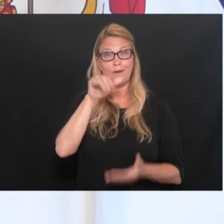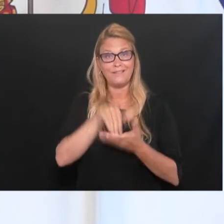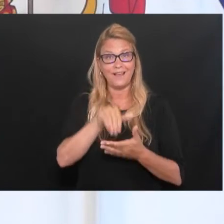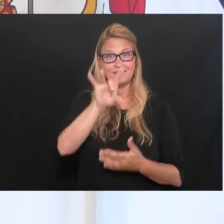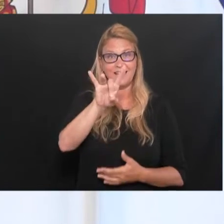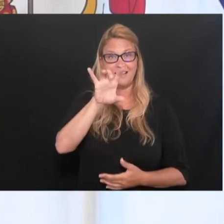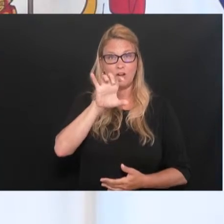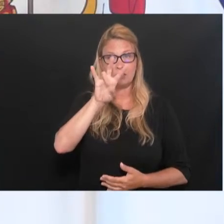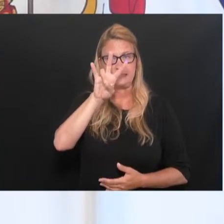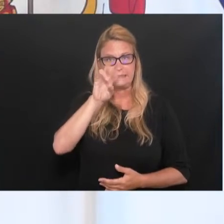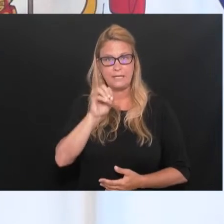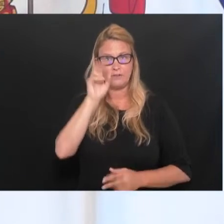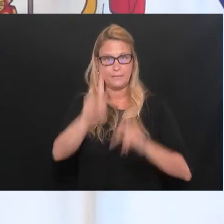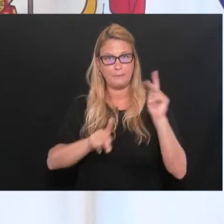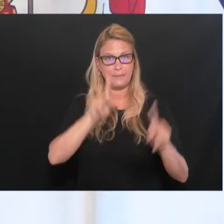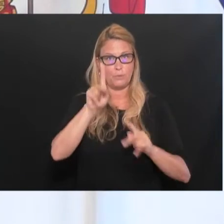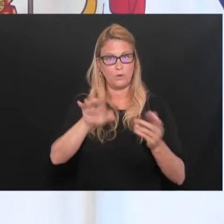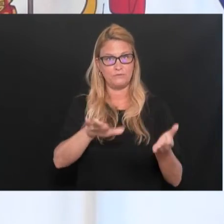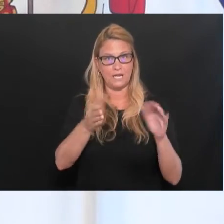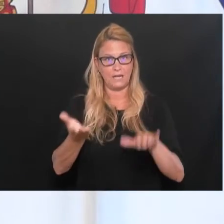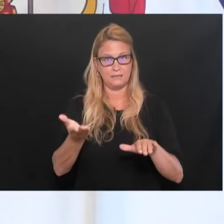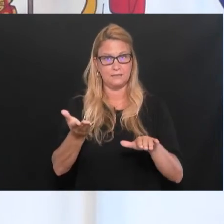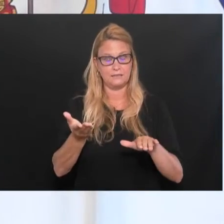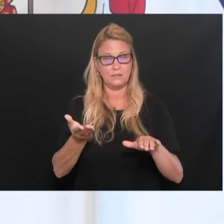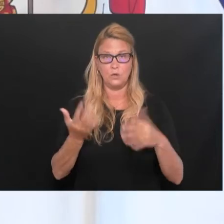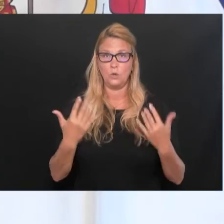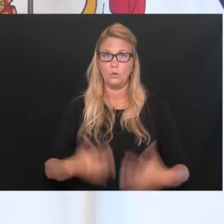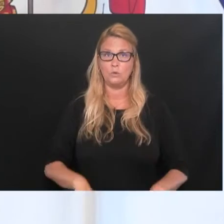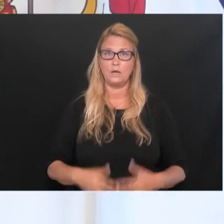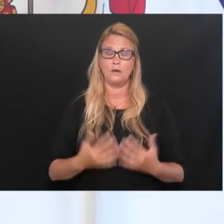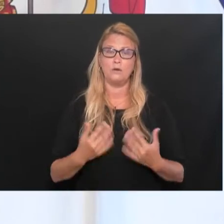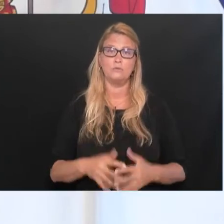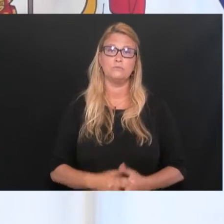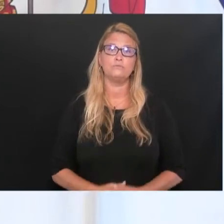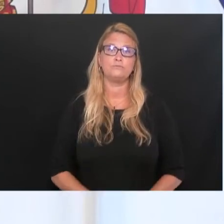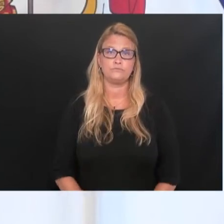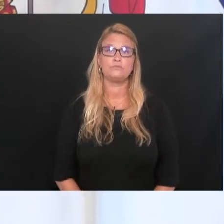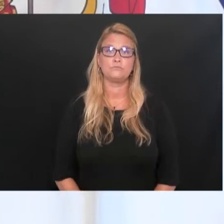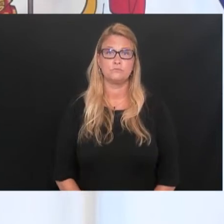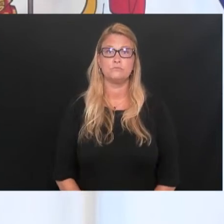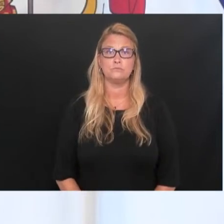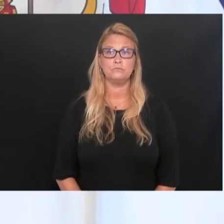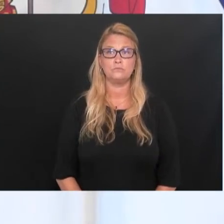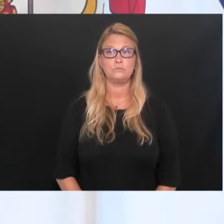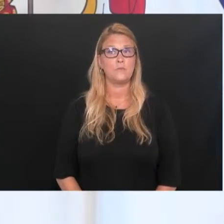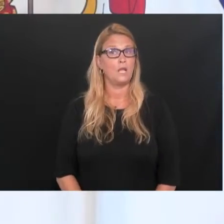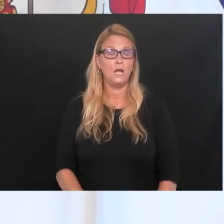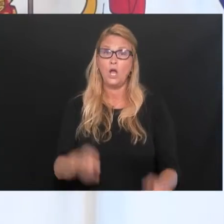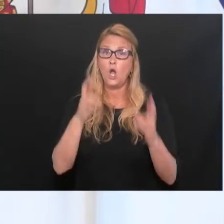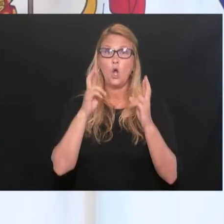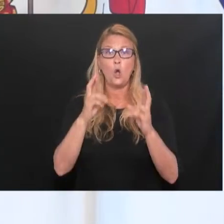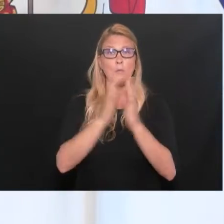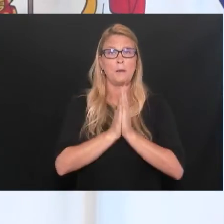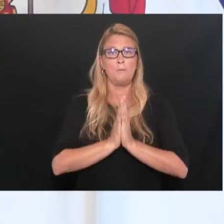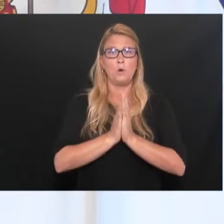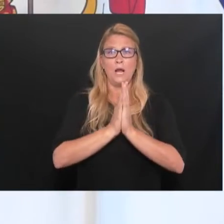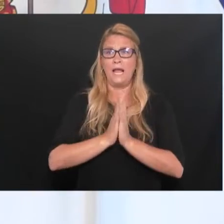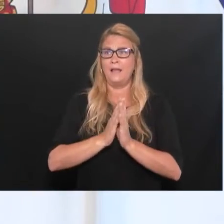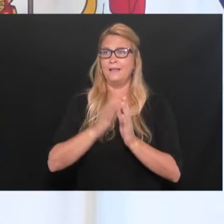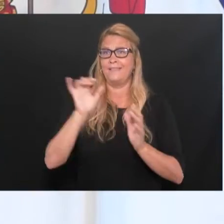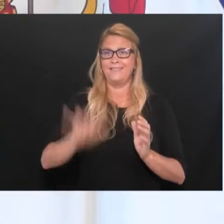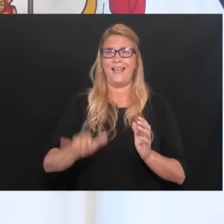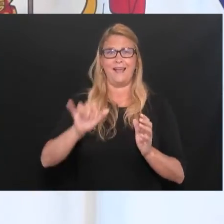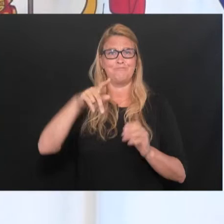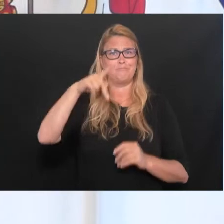2,870 people. I mean, let's just hope and pray that we never have another pandemic, but